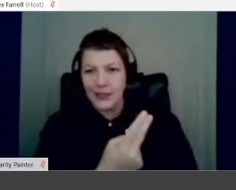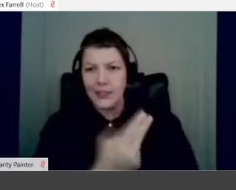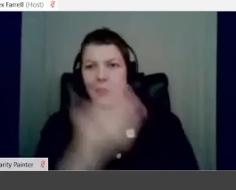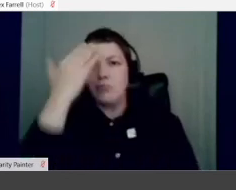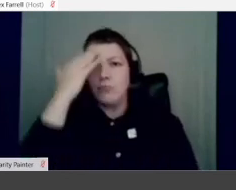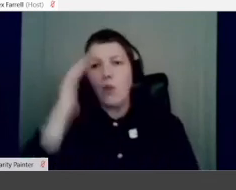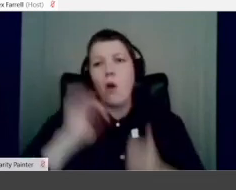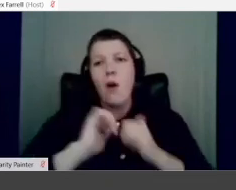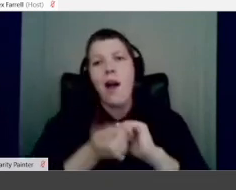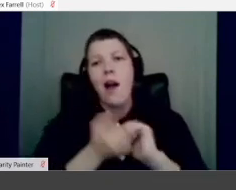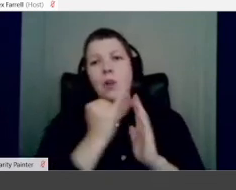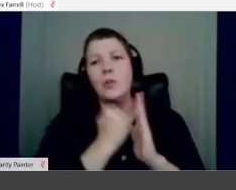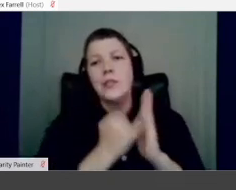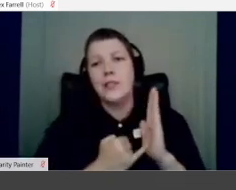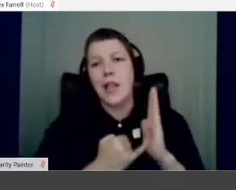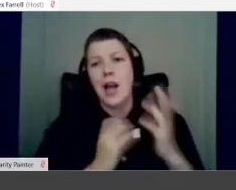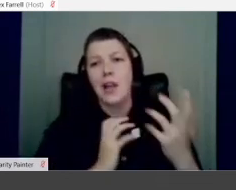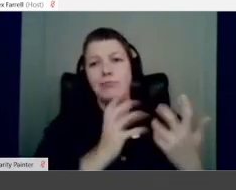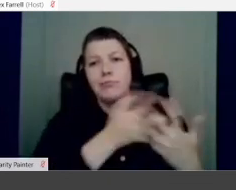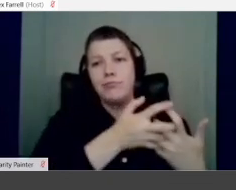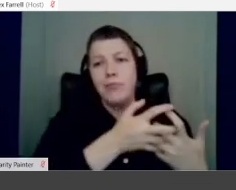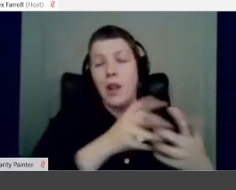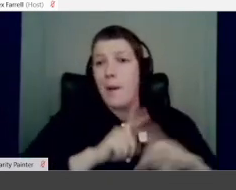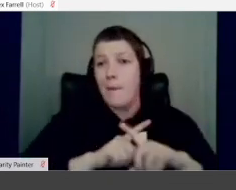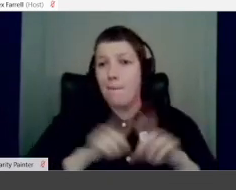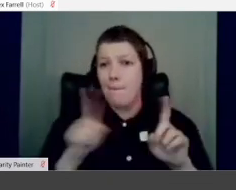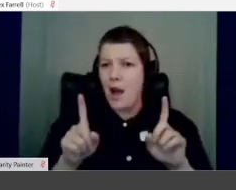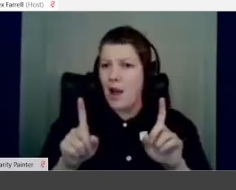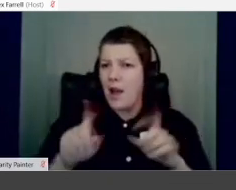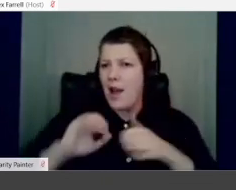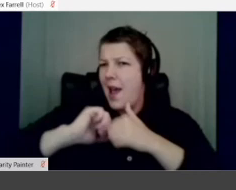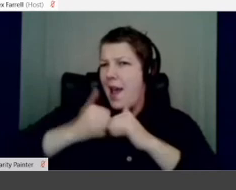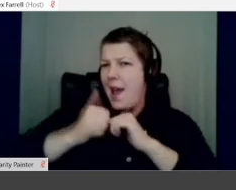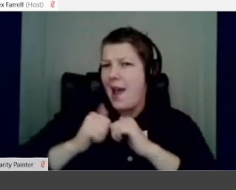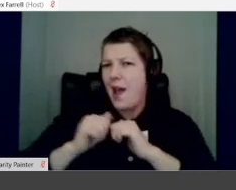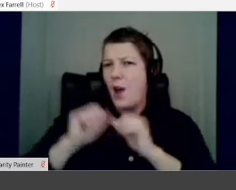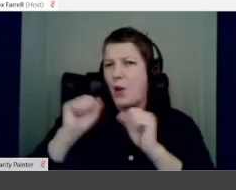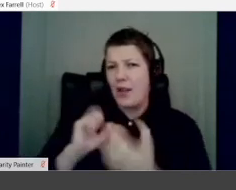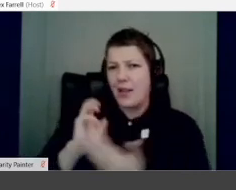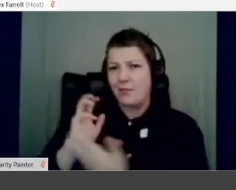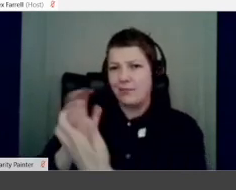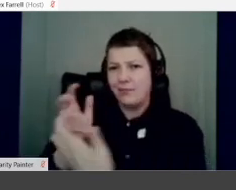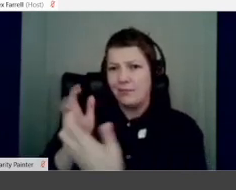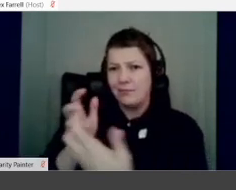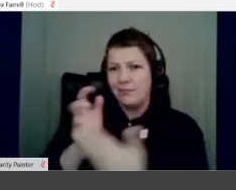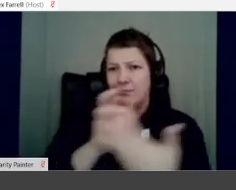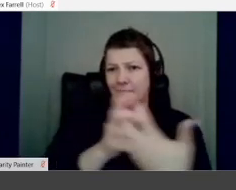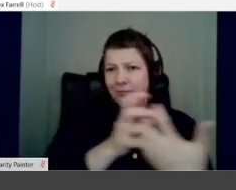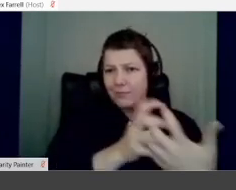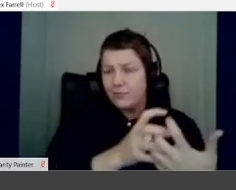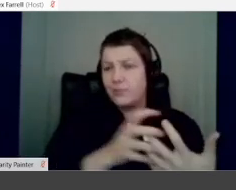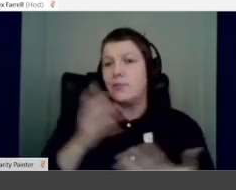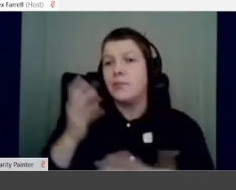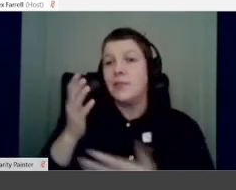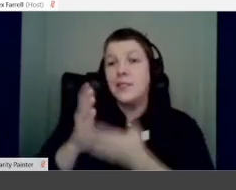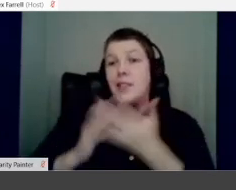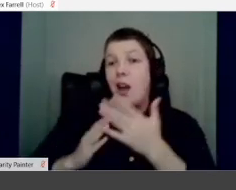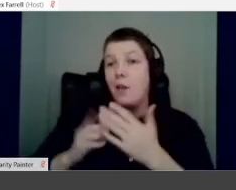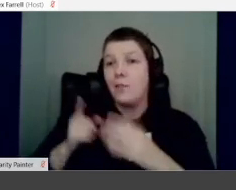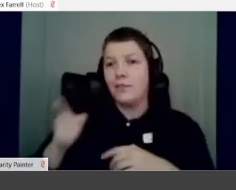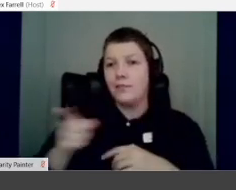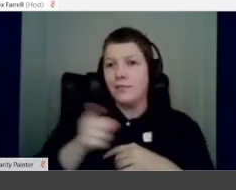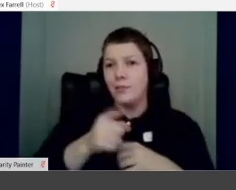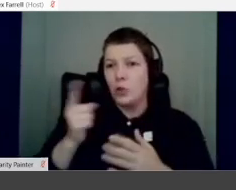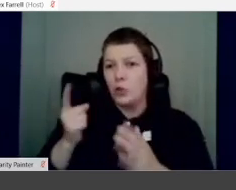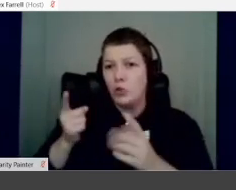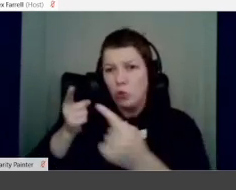experience with other humans when you don't know if somebody is struggling with something? One